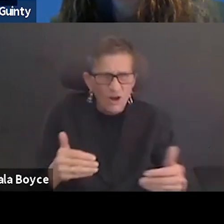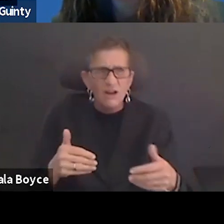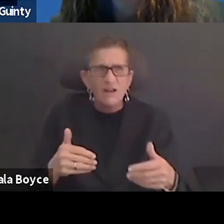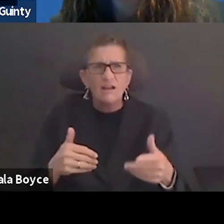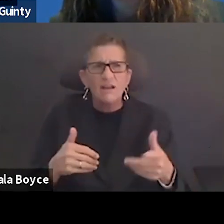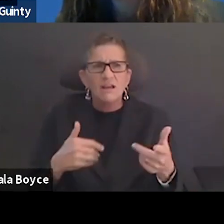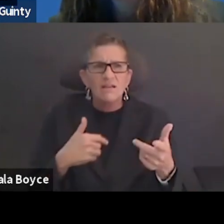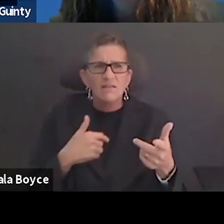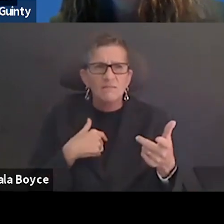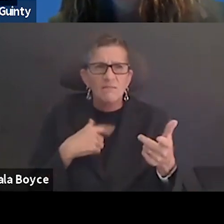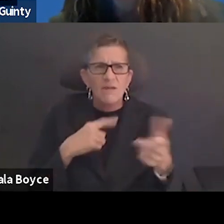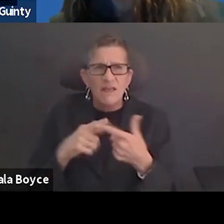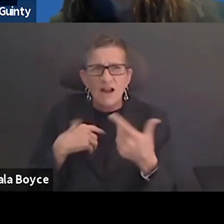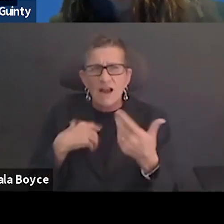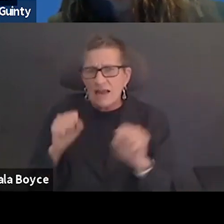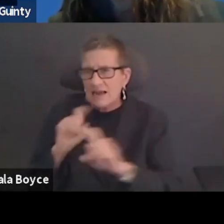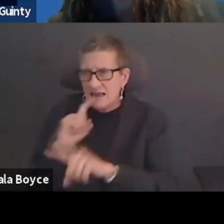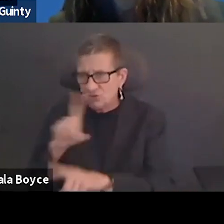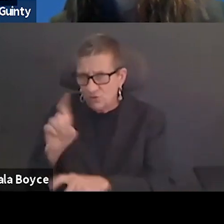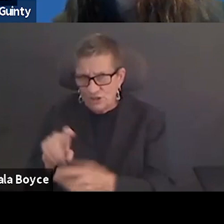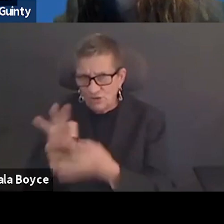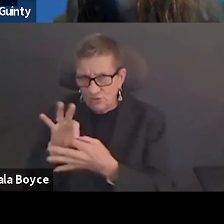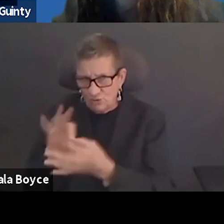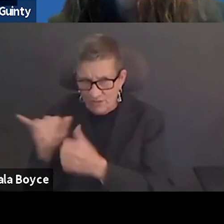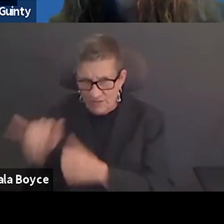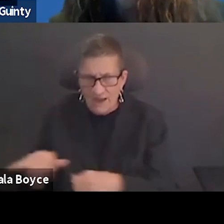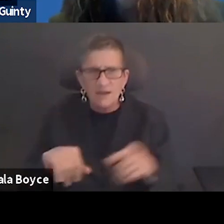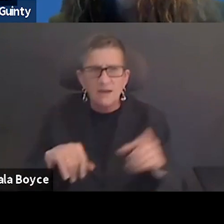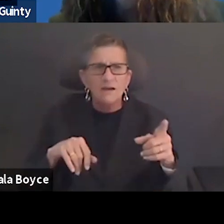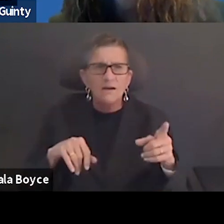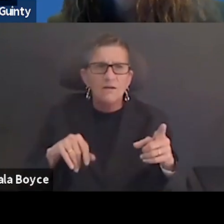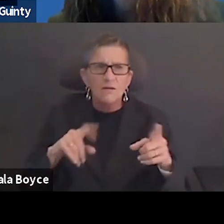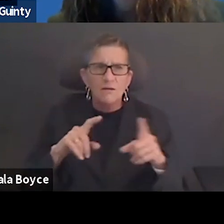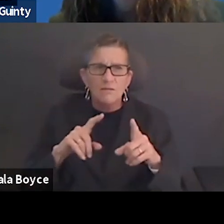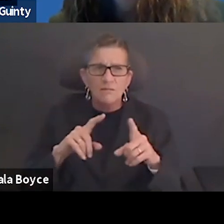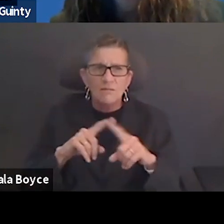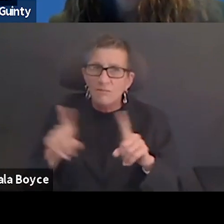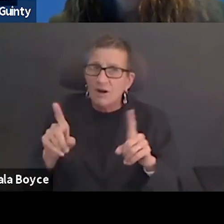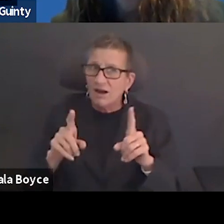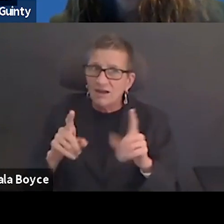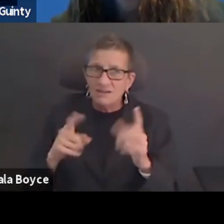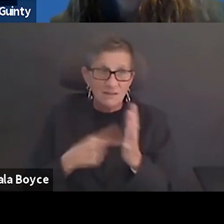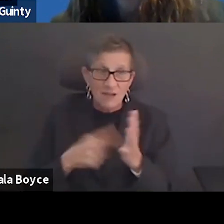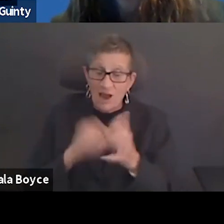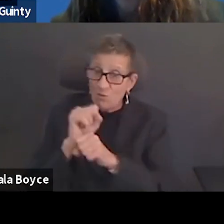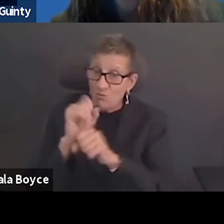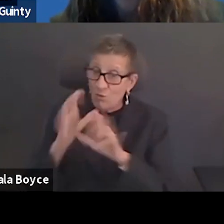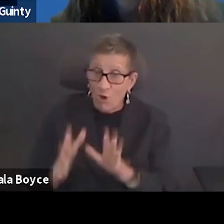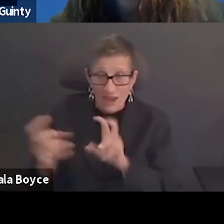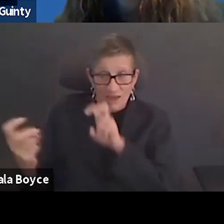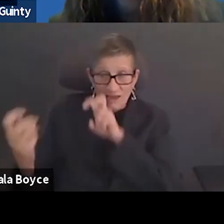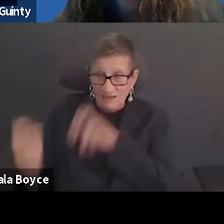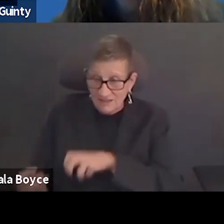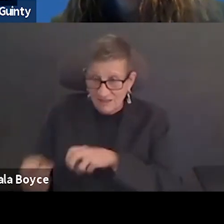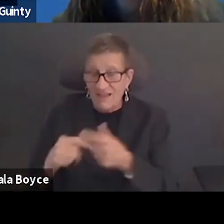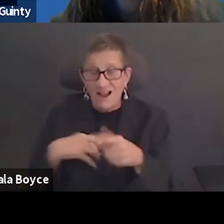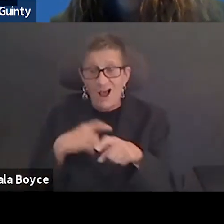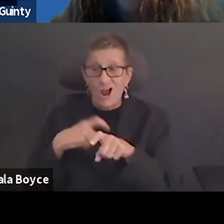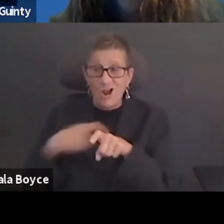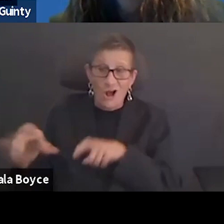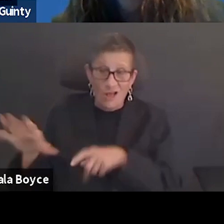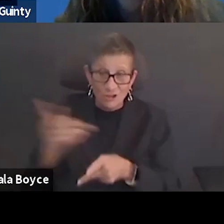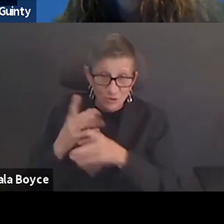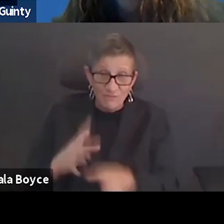answer questions to assist with that. But it can be, there's been times when an employee met with me and I called their supervisor to arrange